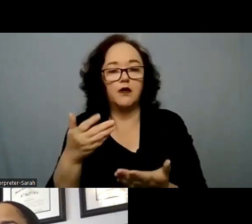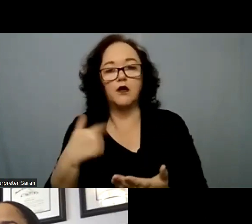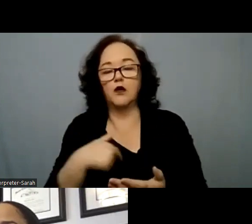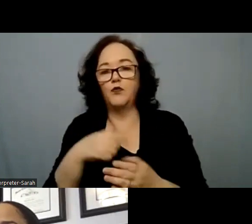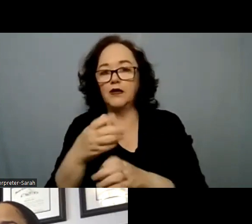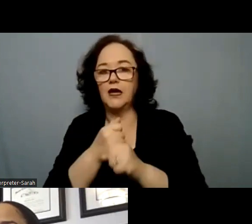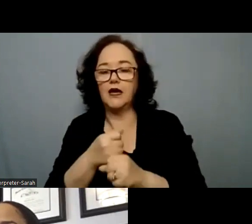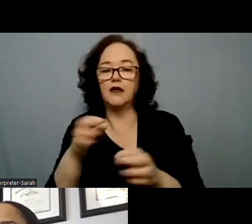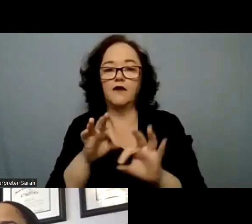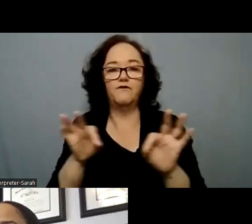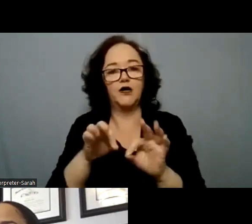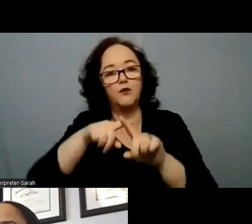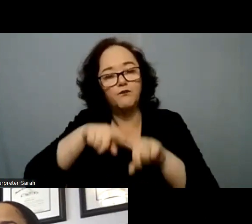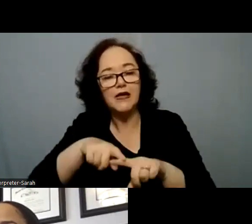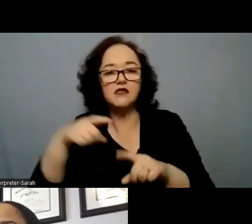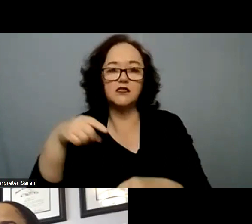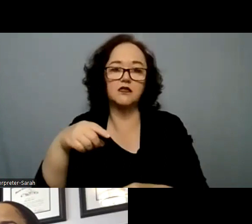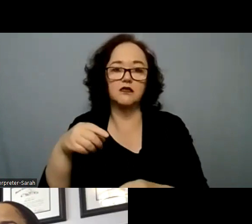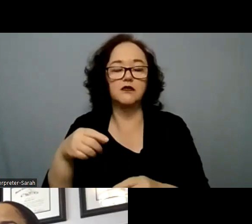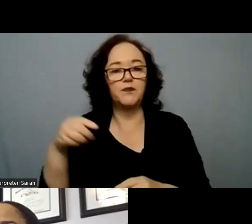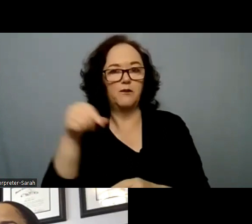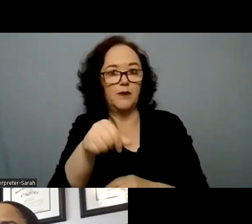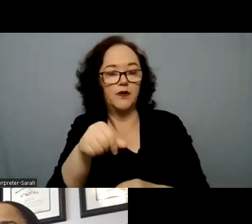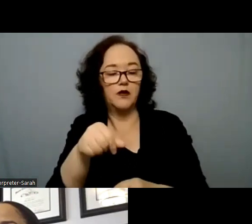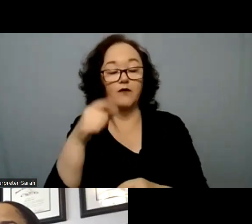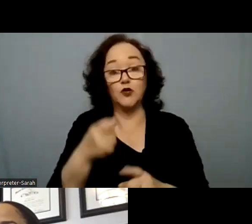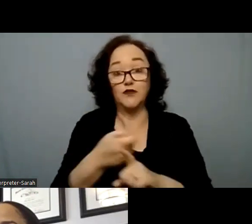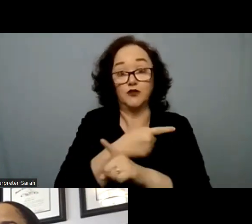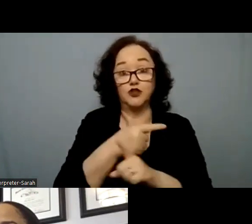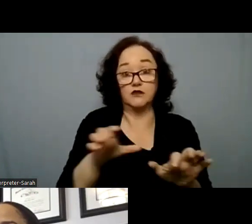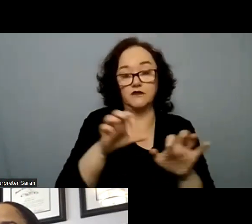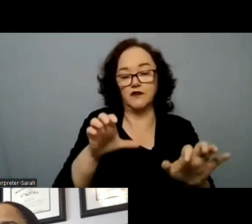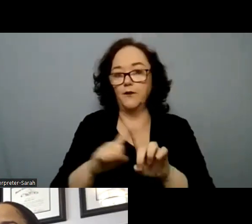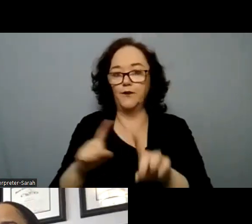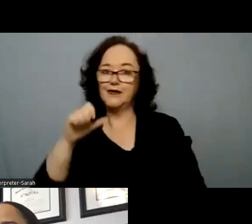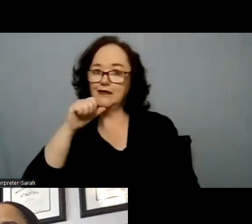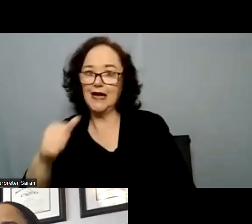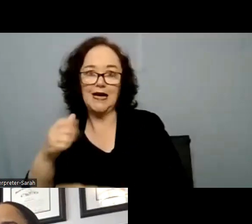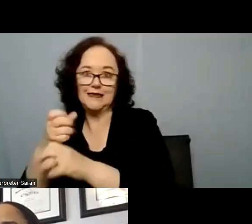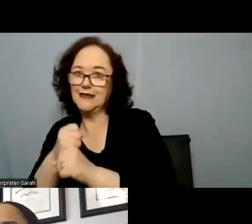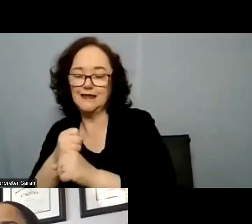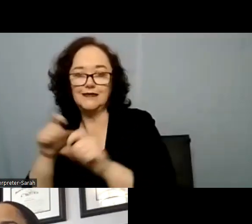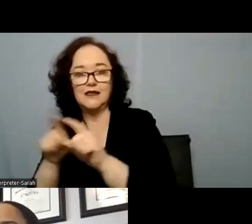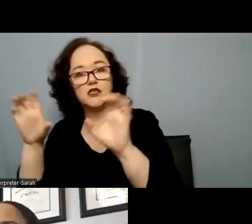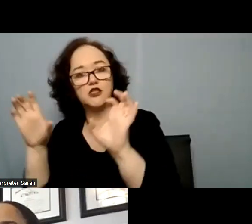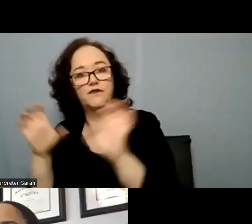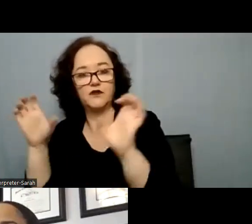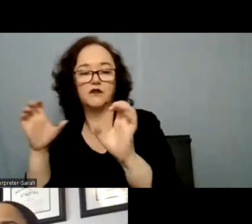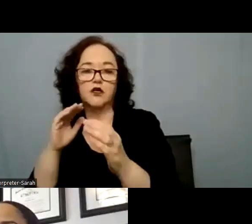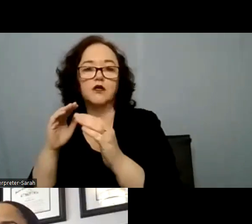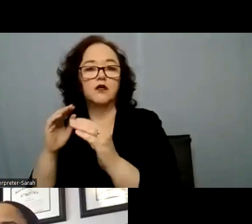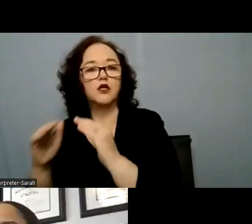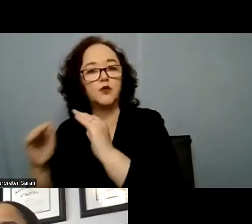the diversion center activity, but we may not receive it, of course, as a certified community behavioral health clinic.